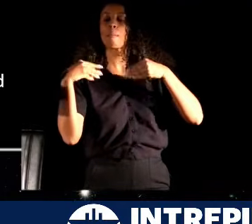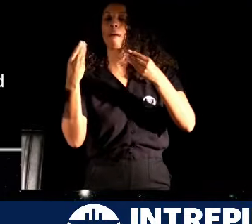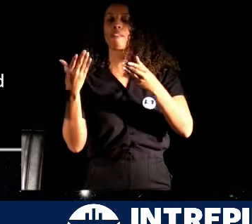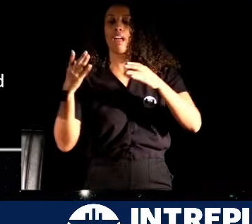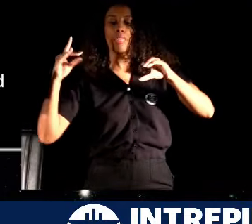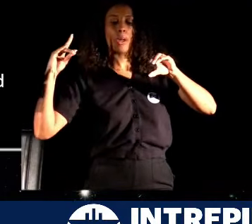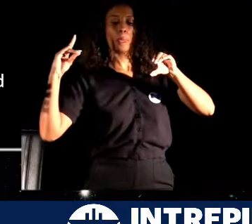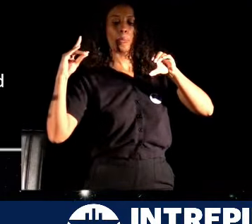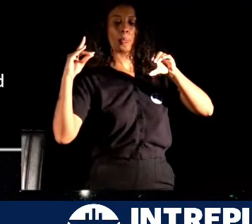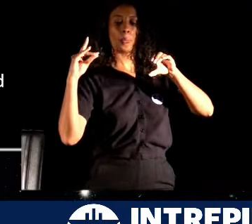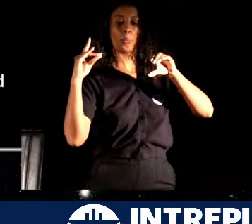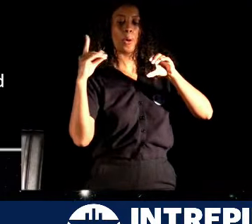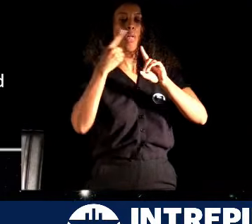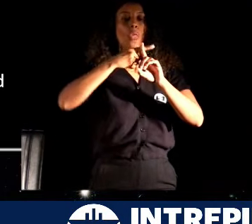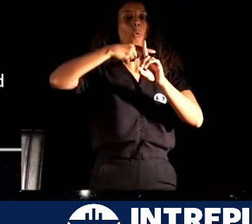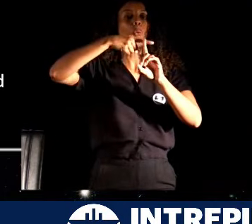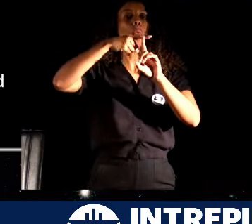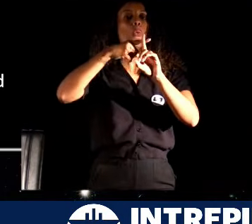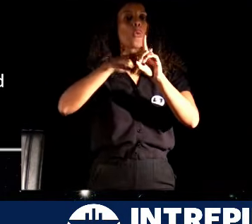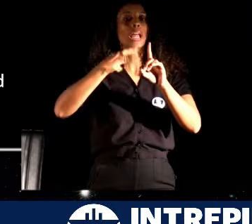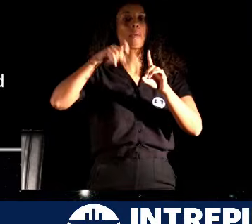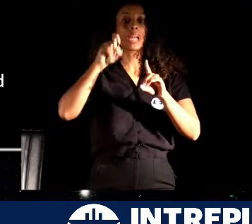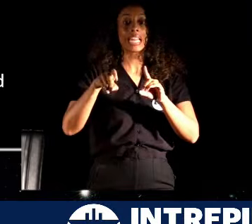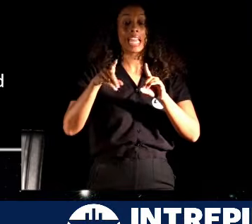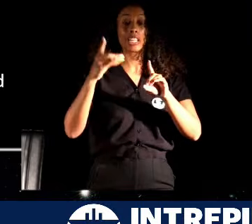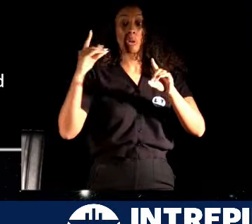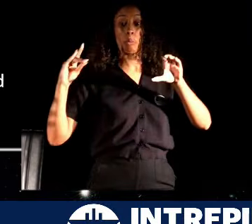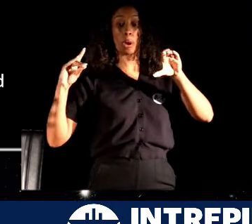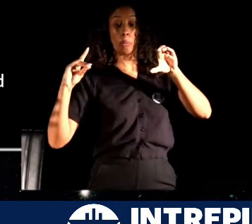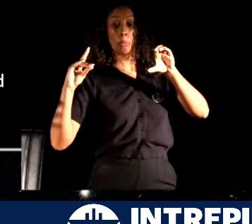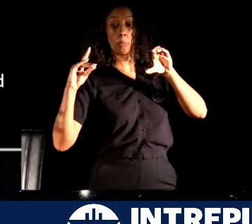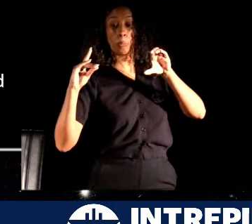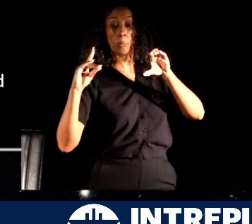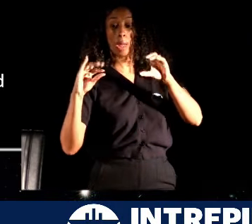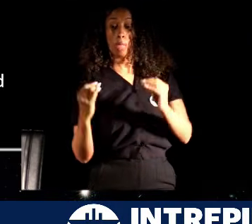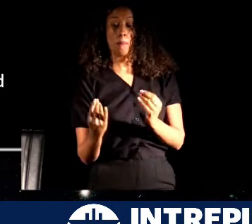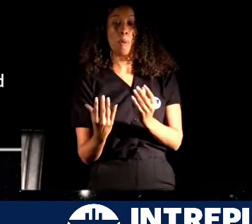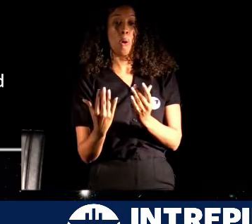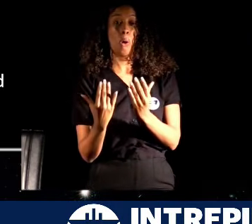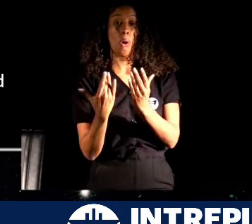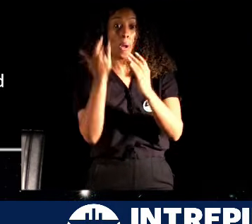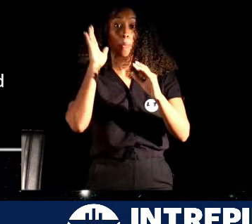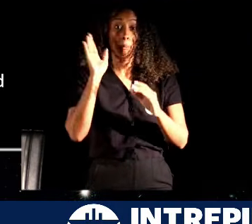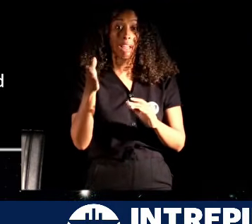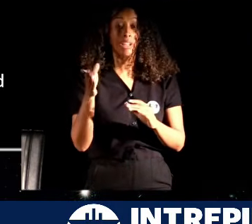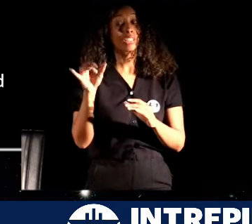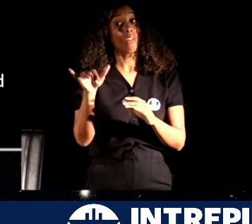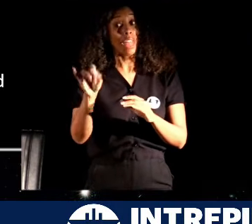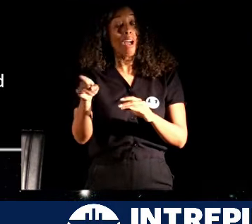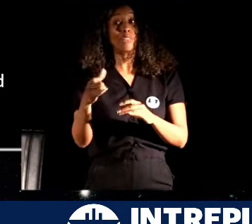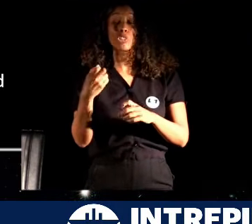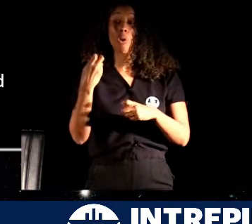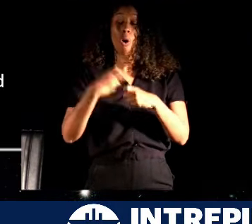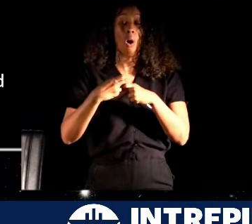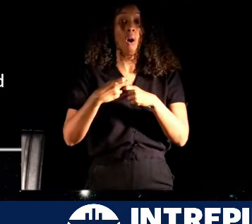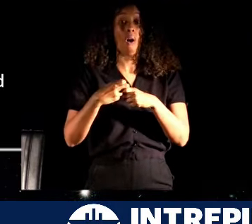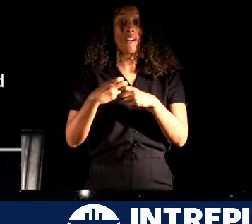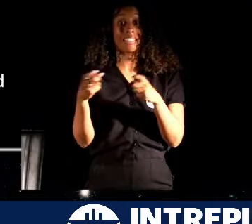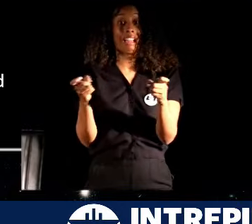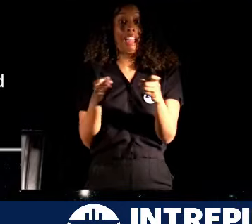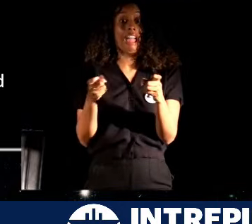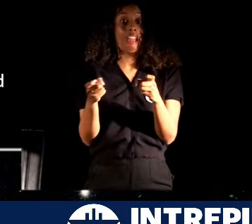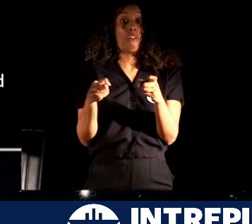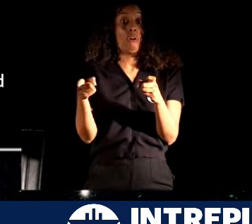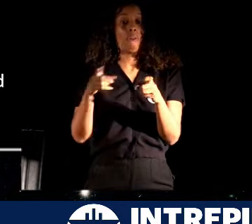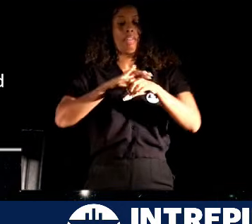the cooling that it needs, and we might actually get the bus outside and start burning it up. So that was also a really hard thing to deal with, is the